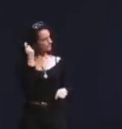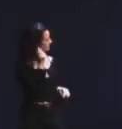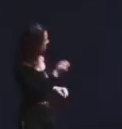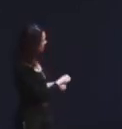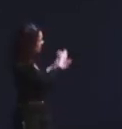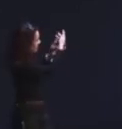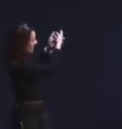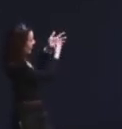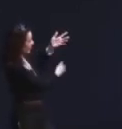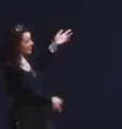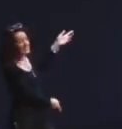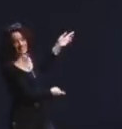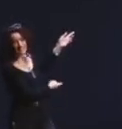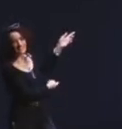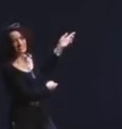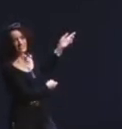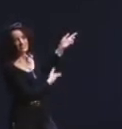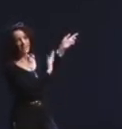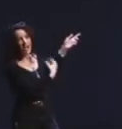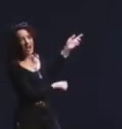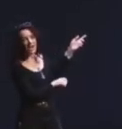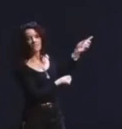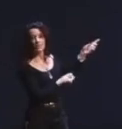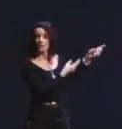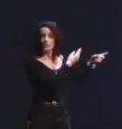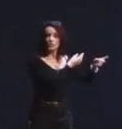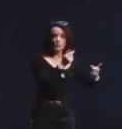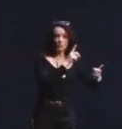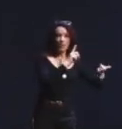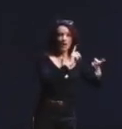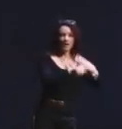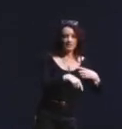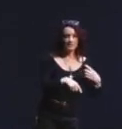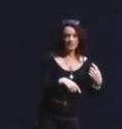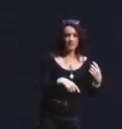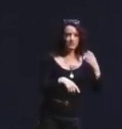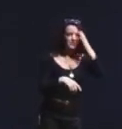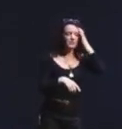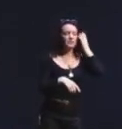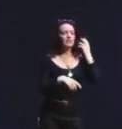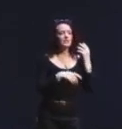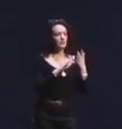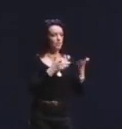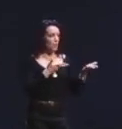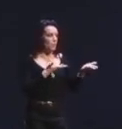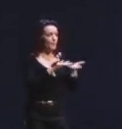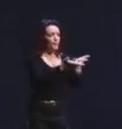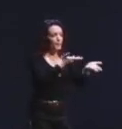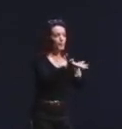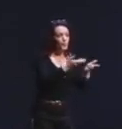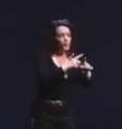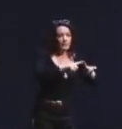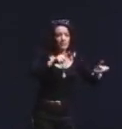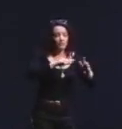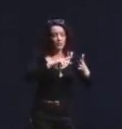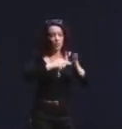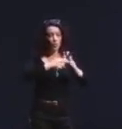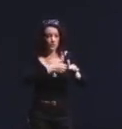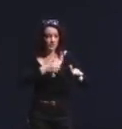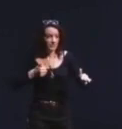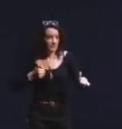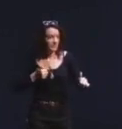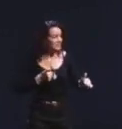list of suggestions. Some of these actually, answers actually come from consultations that we've had with various organisations. Some of these suggestions actually